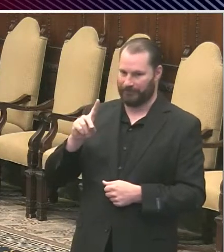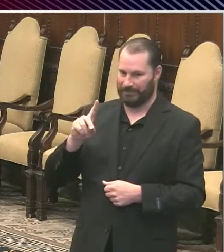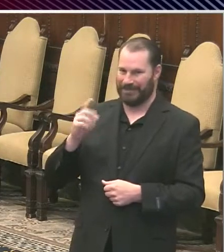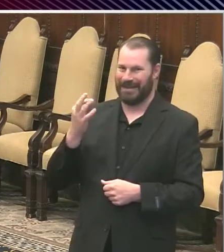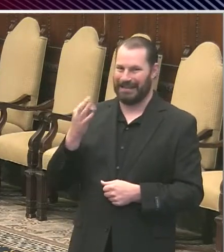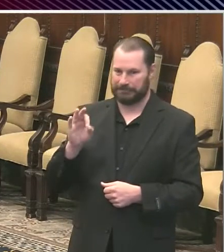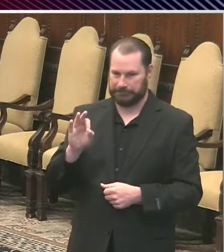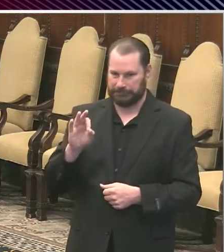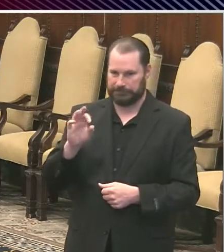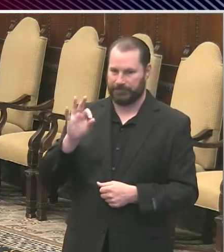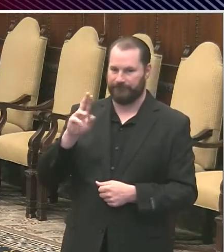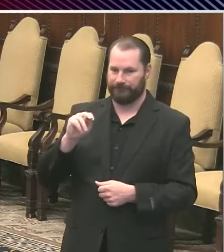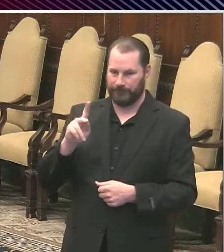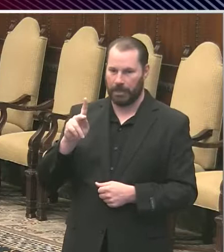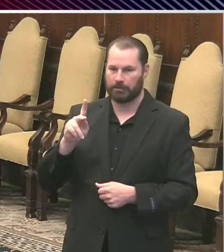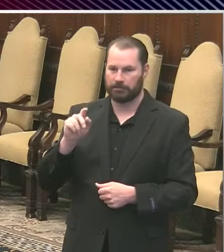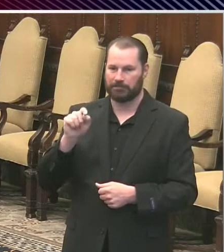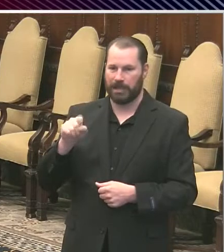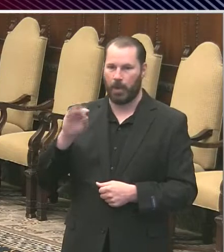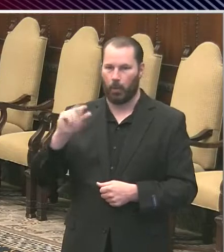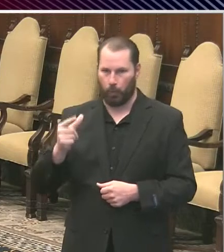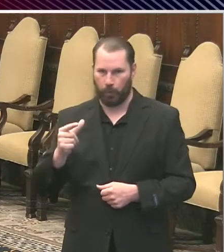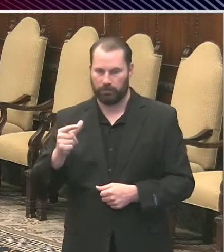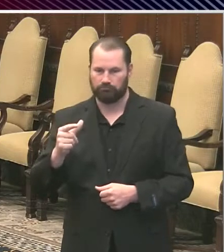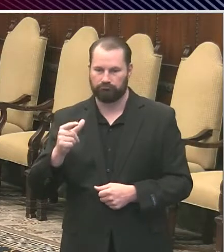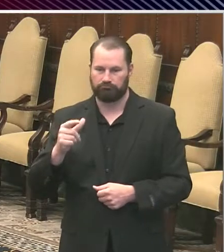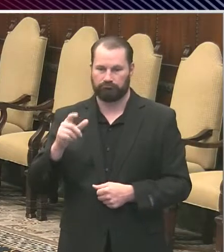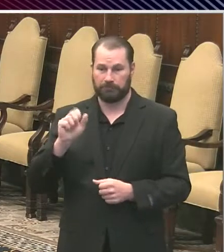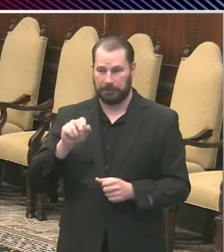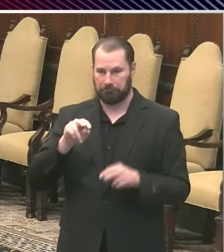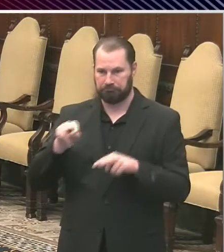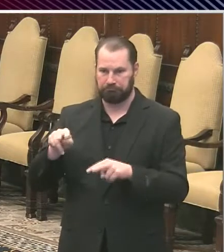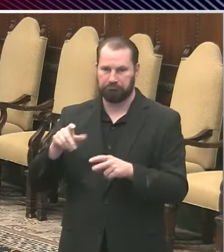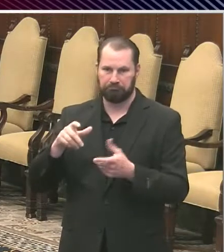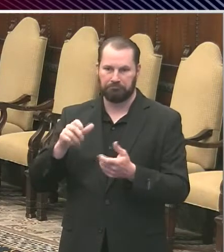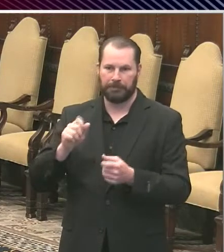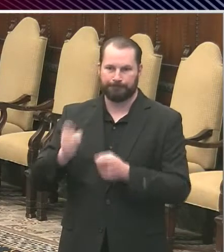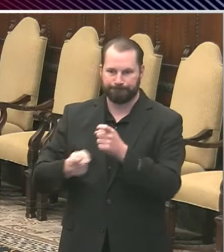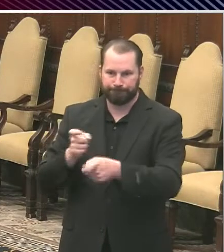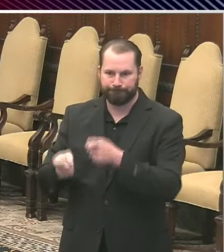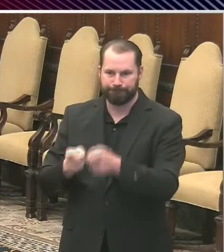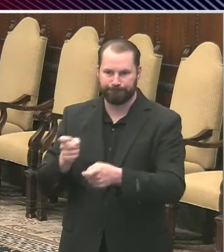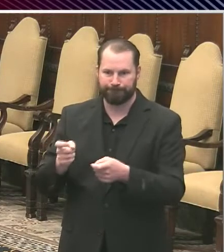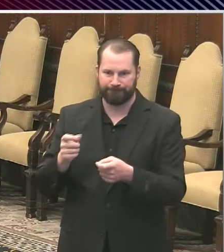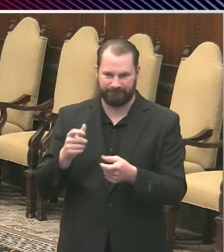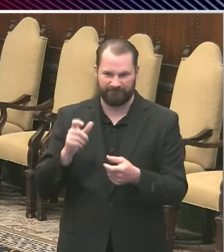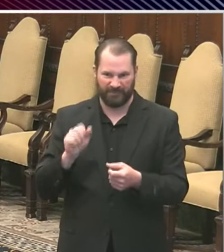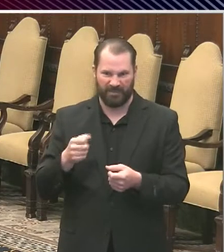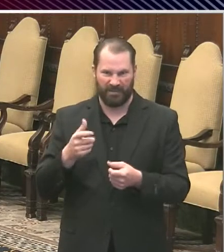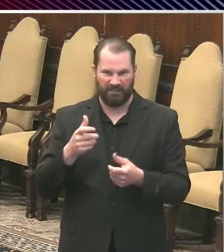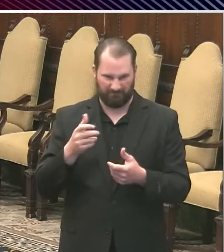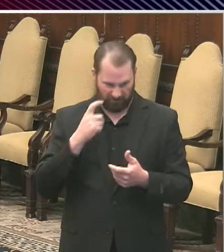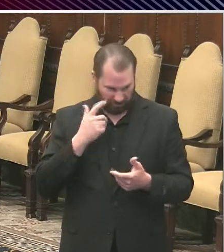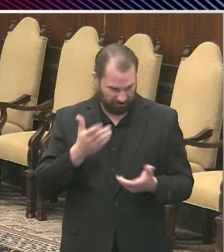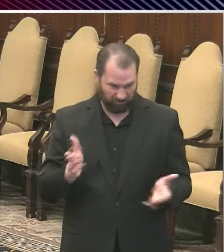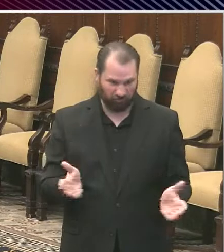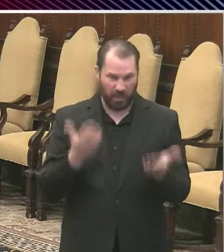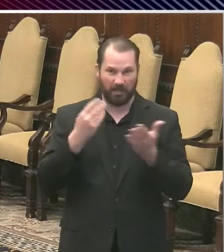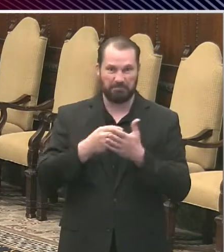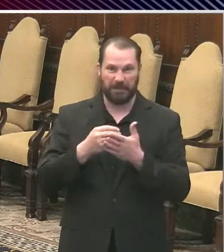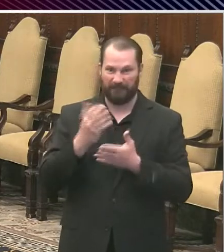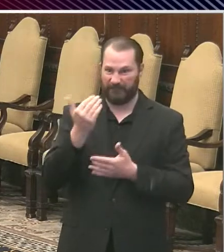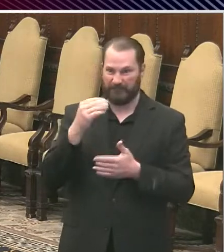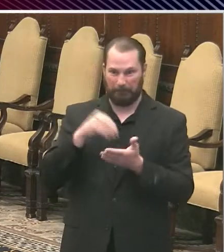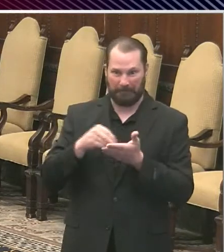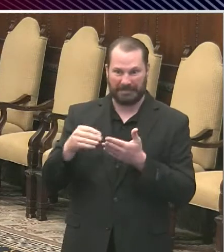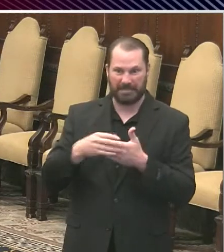phlcovid19fund.org, have helped us raise more than $15 million for our neighbors in need. Thank you to all of you, and let's keep going in